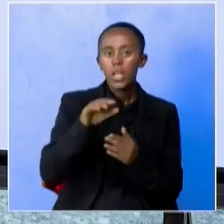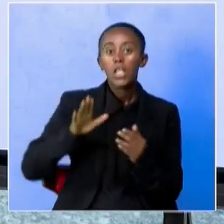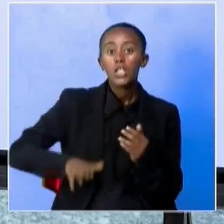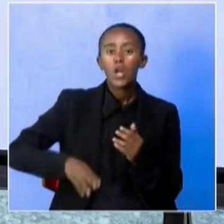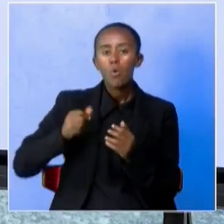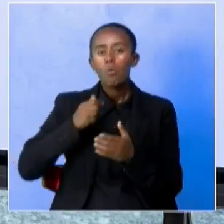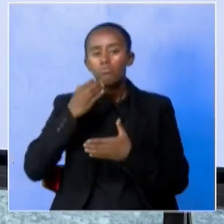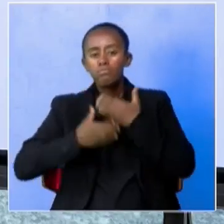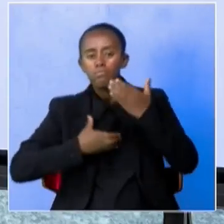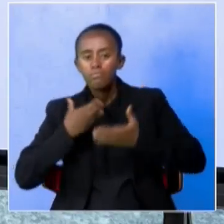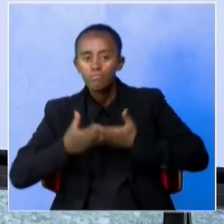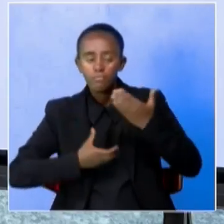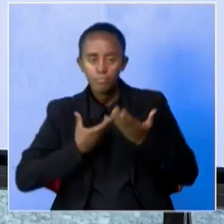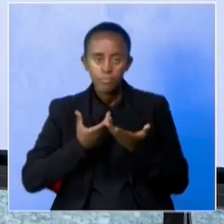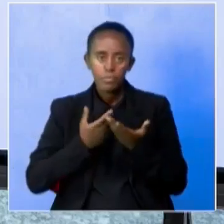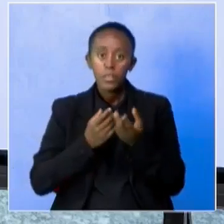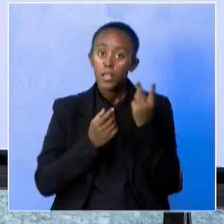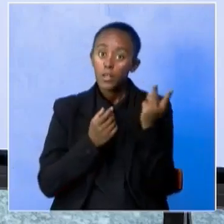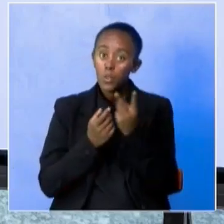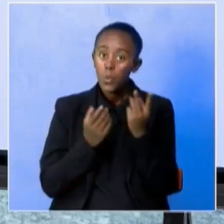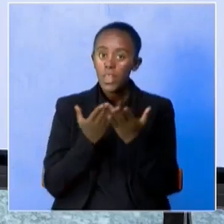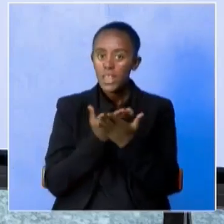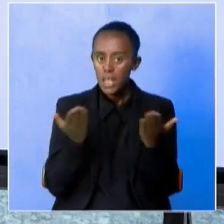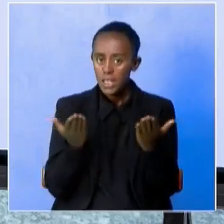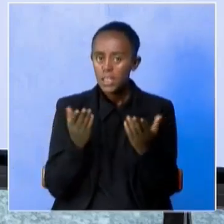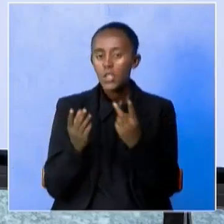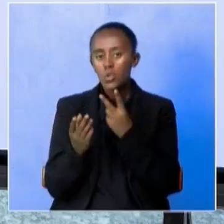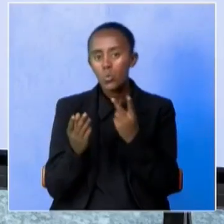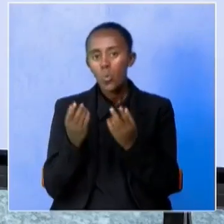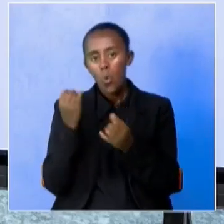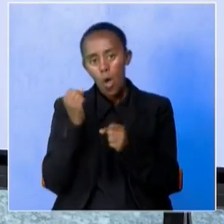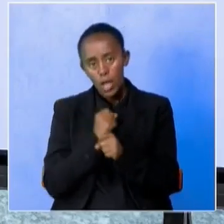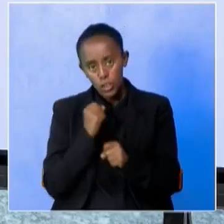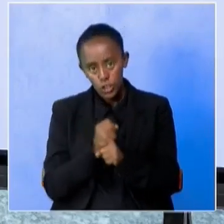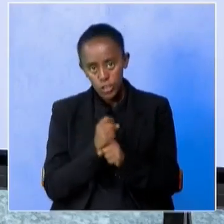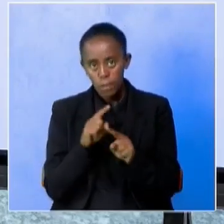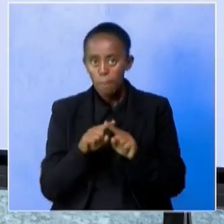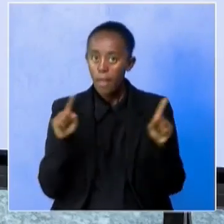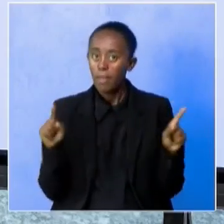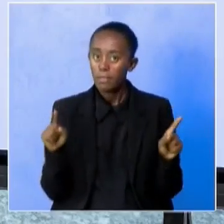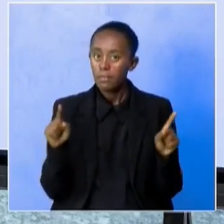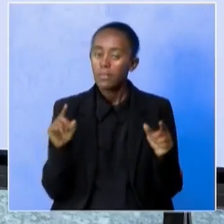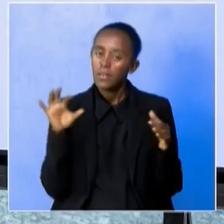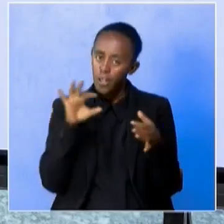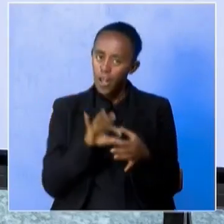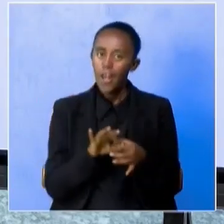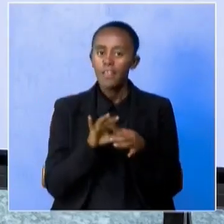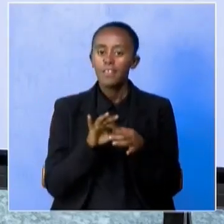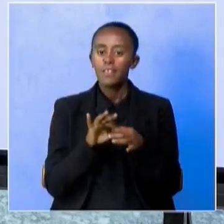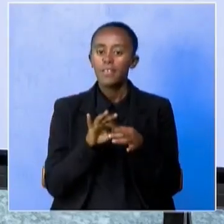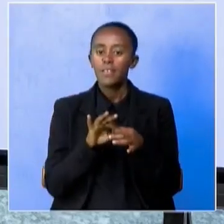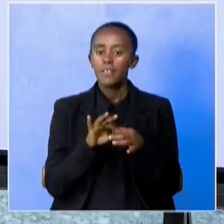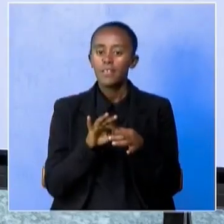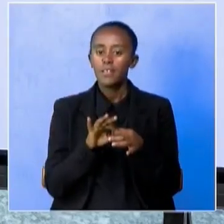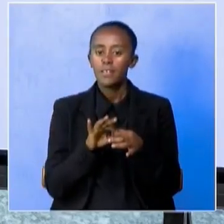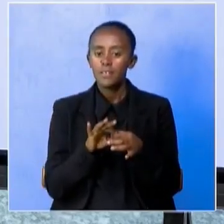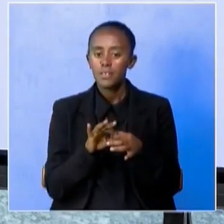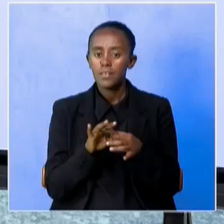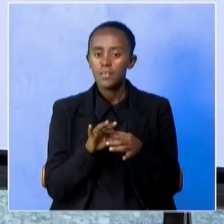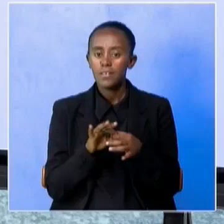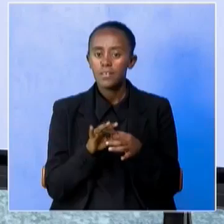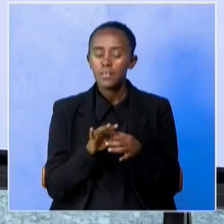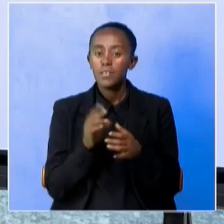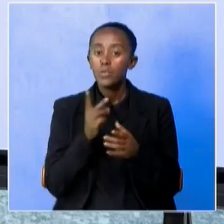started barking. So two things, two actions, but they are related. We also use it